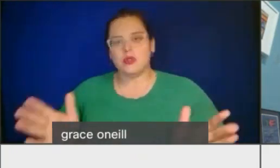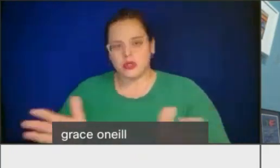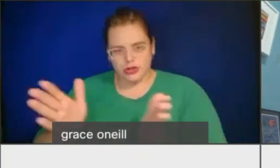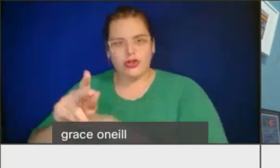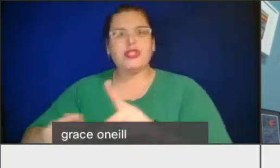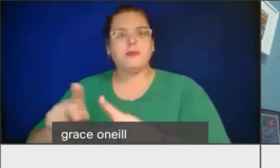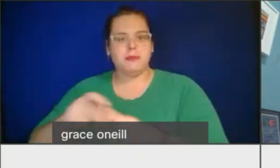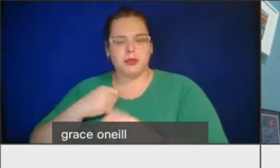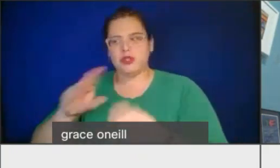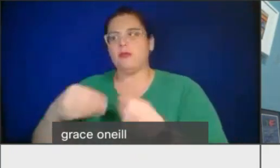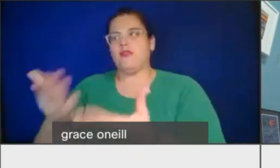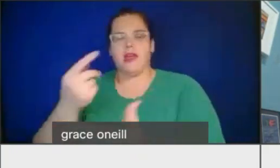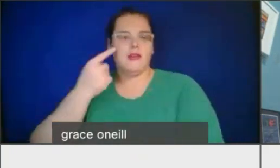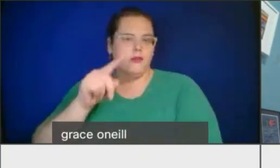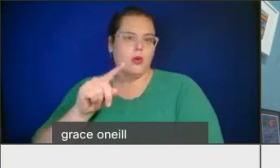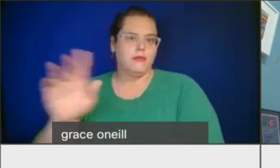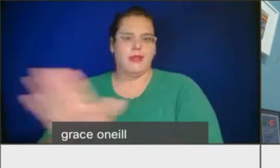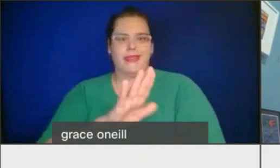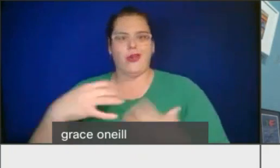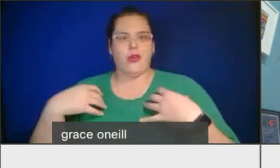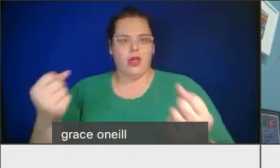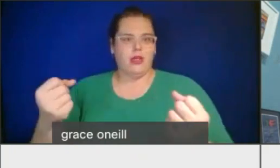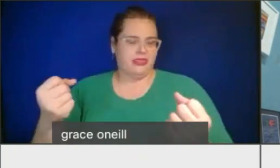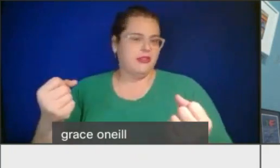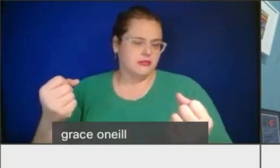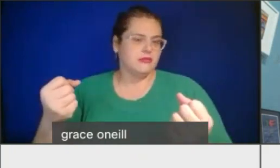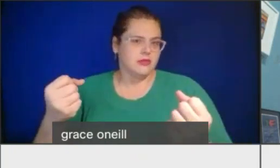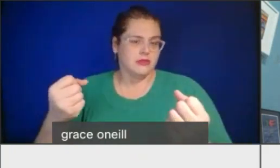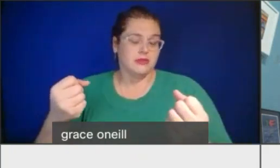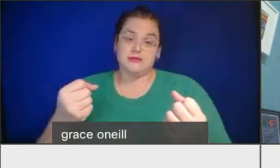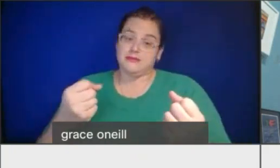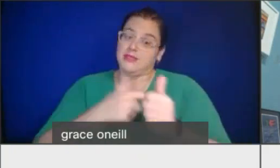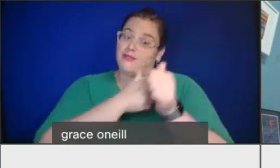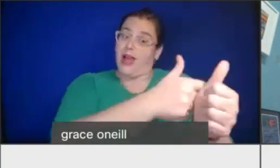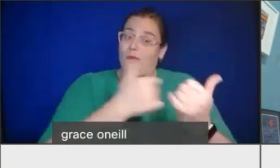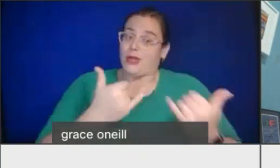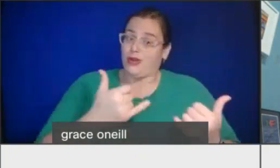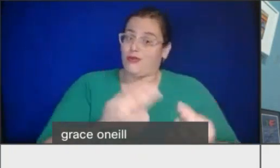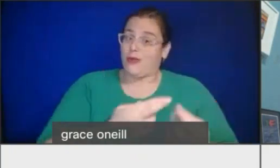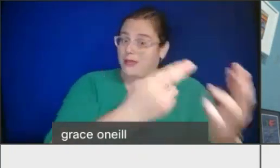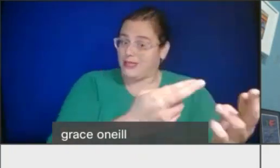to provide for their health in the way that is currently recommended.